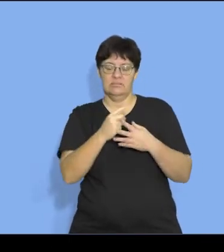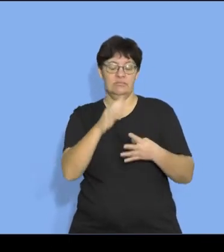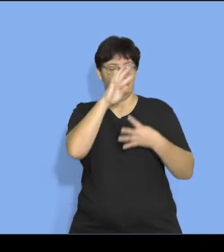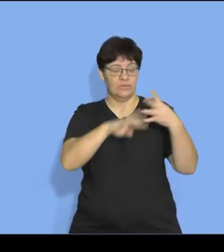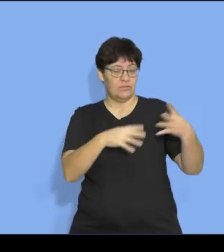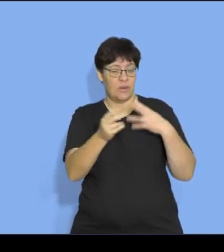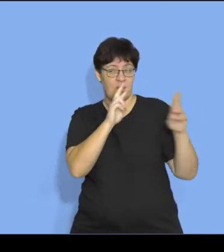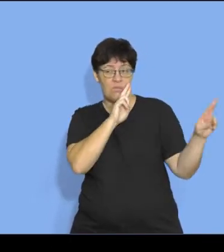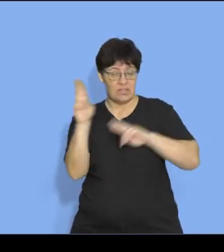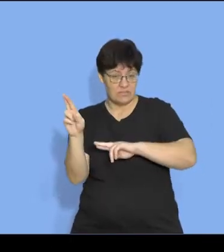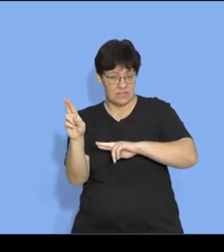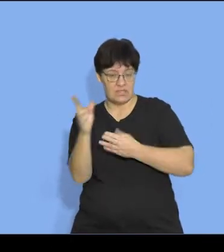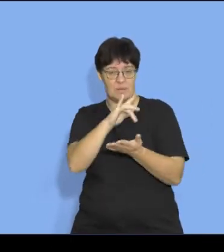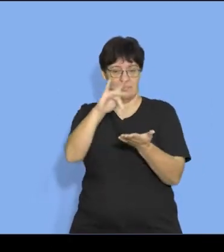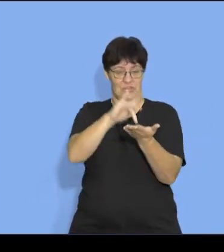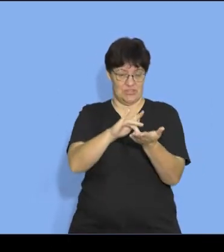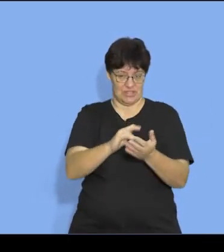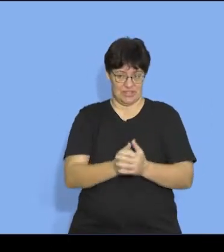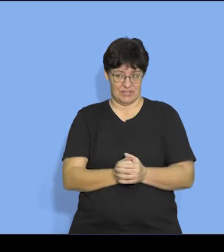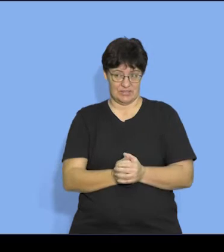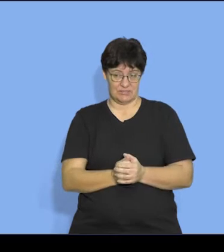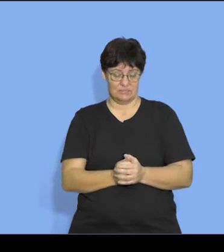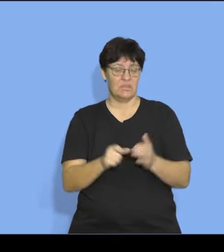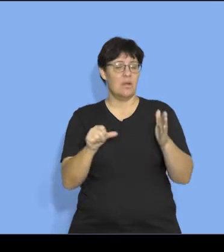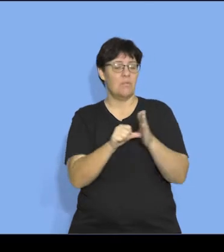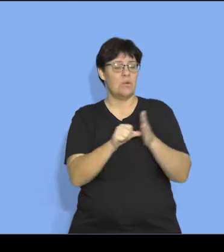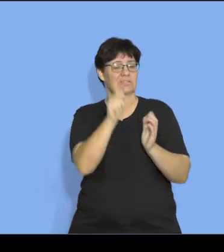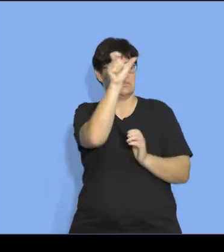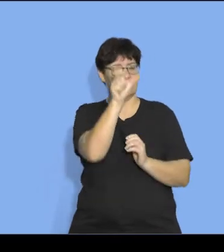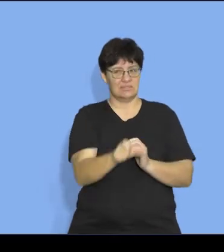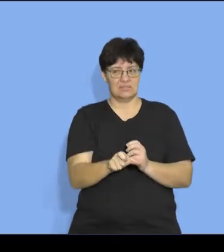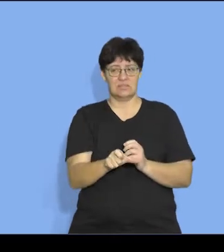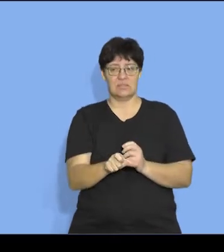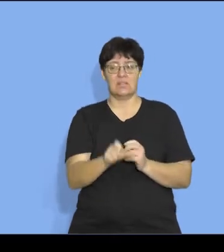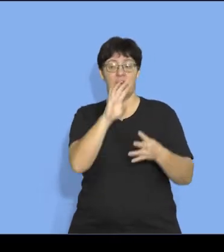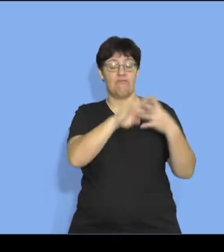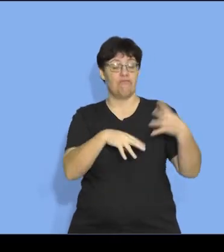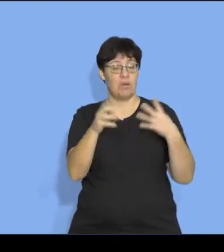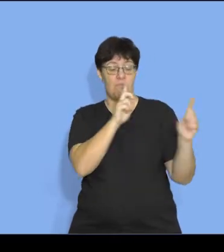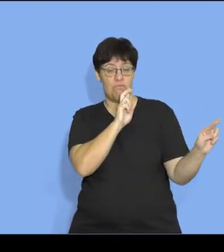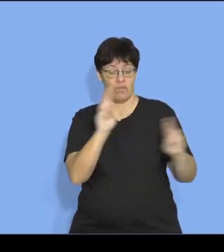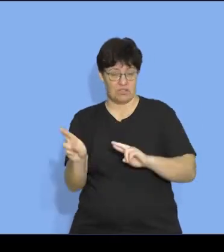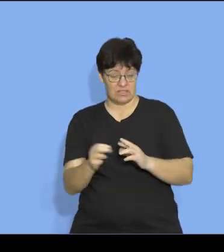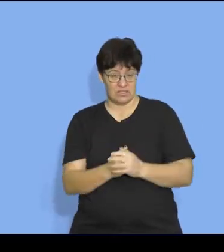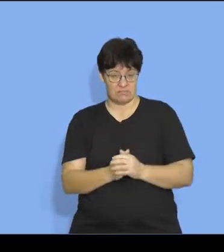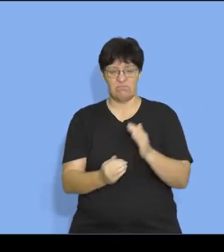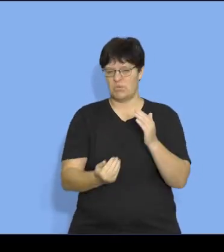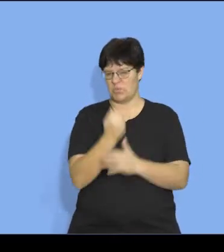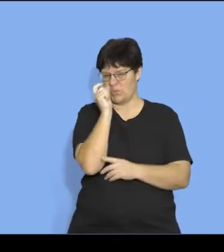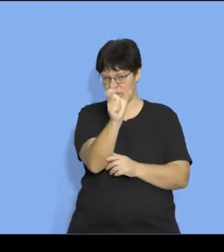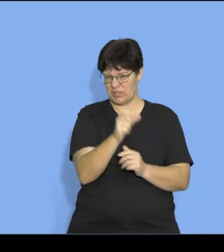position today. So here we go. Here are our keywords. Frame of reference, that's very important, which is a new